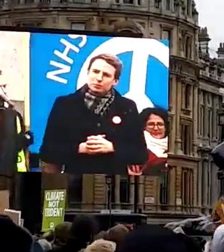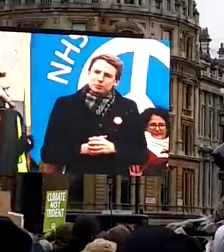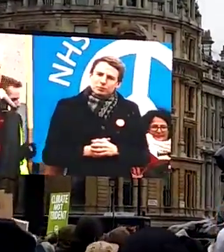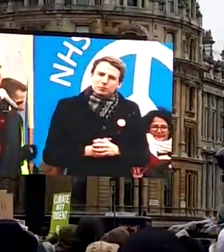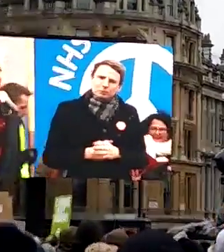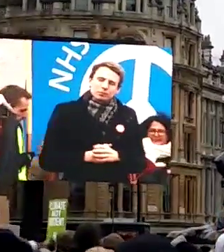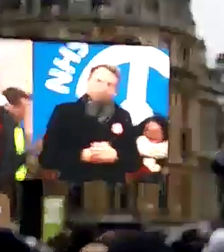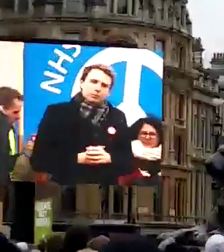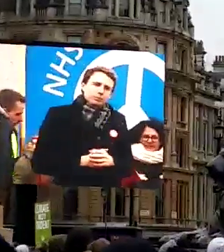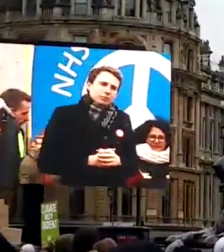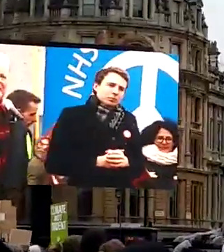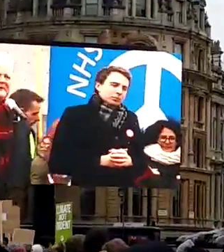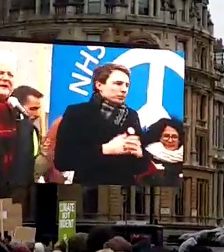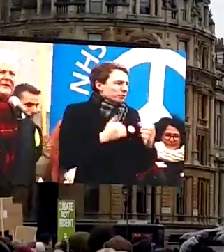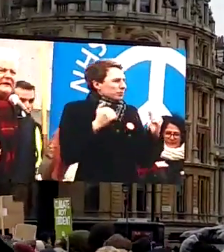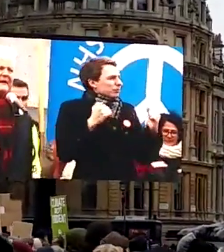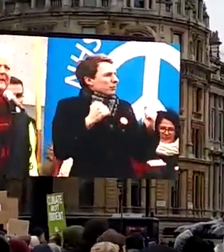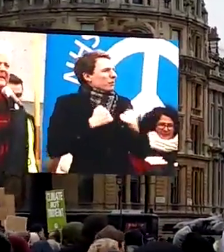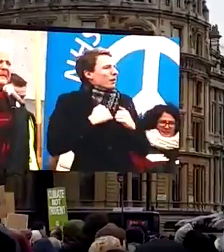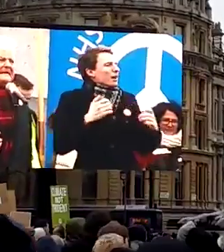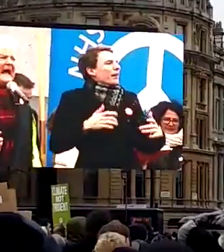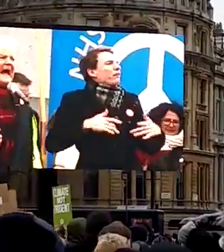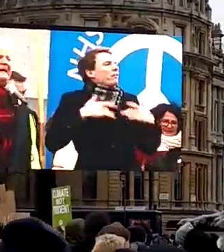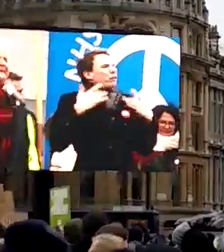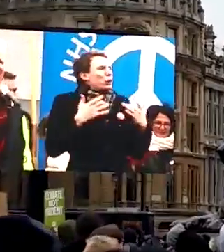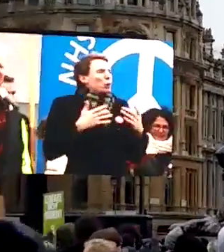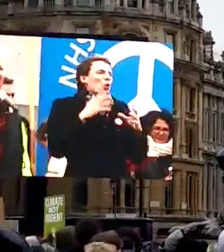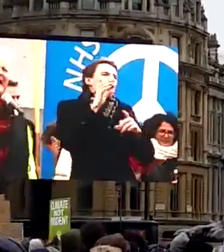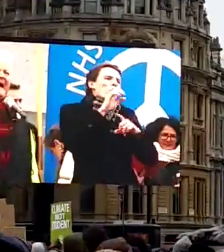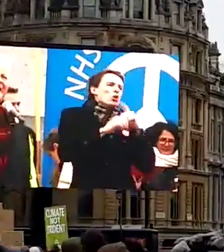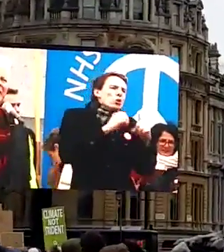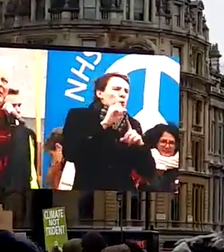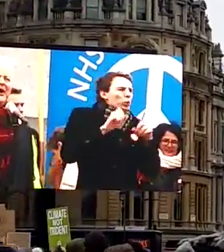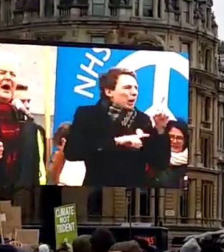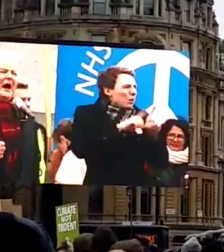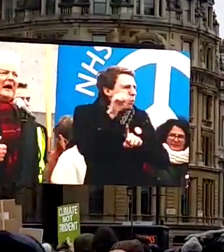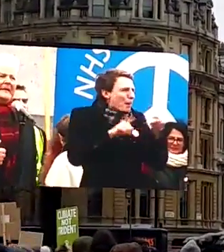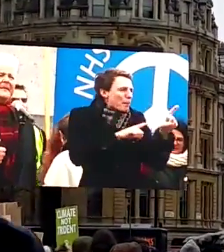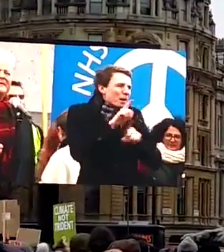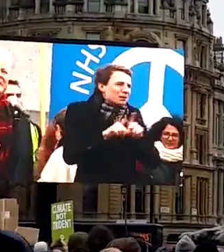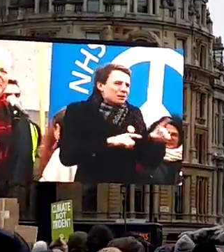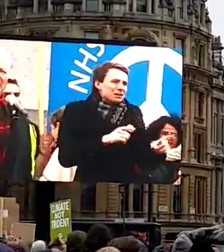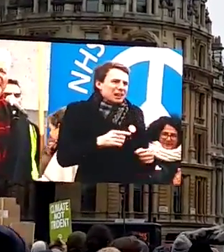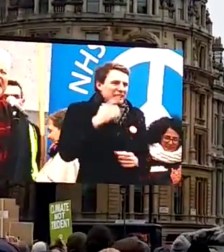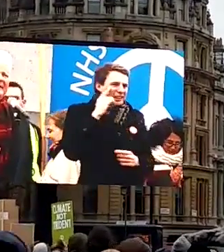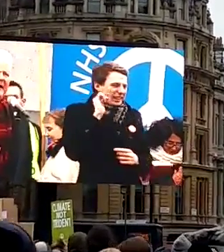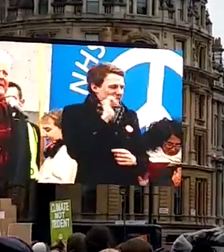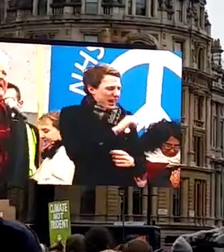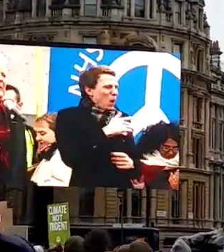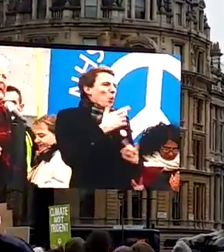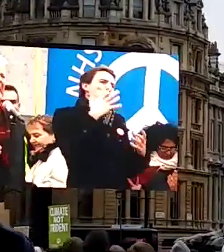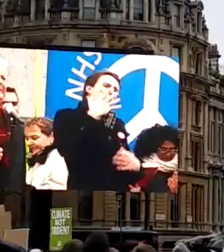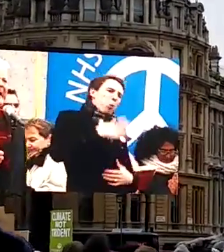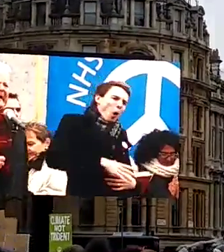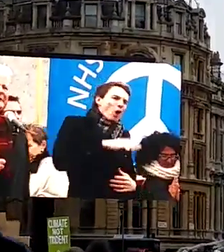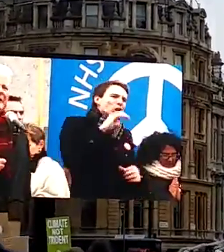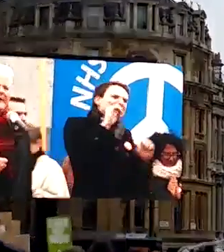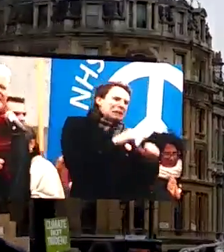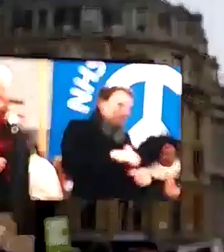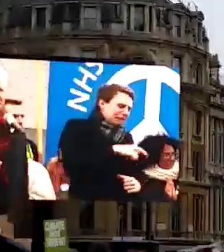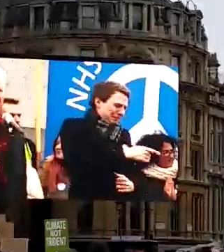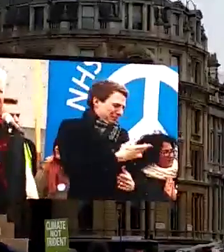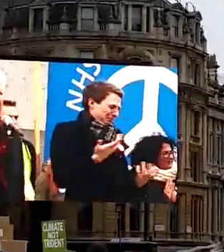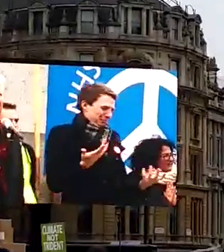I don't think those proposing nuclear weapons have any good arguments whatever. We go back